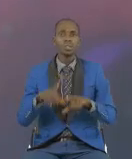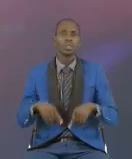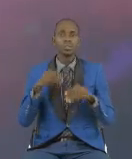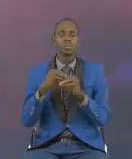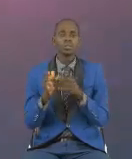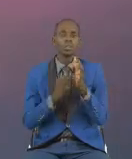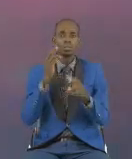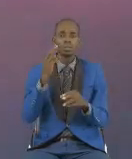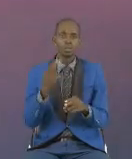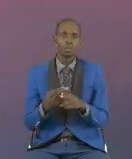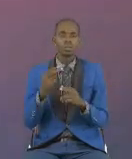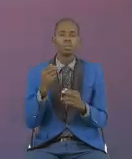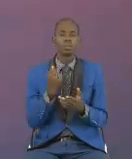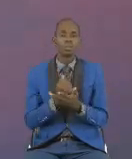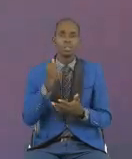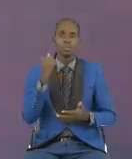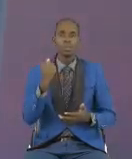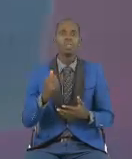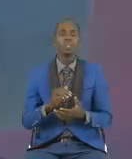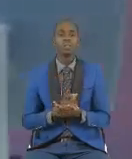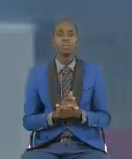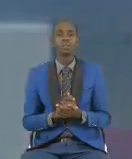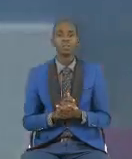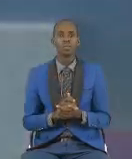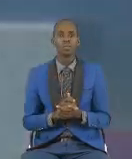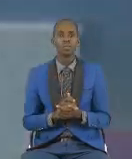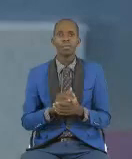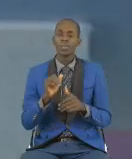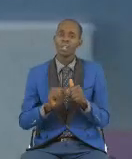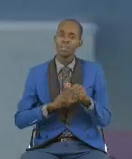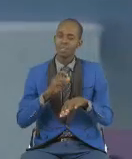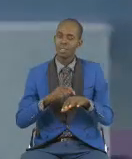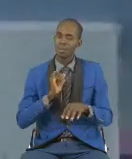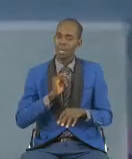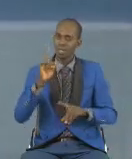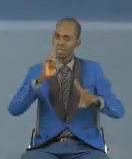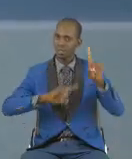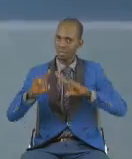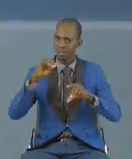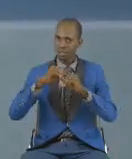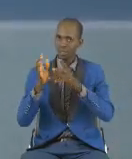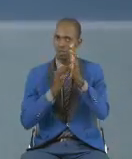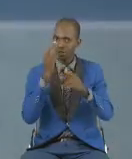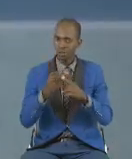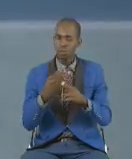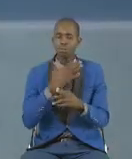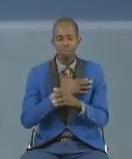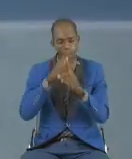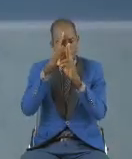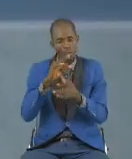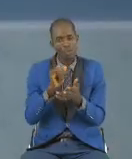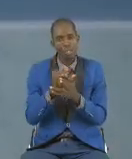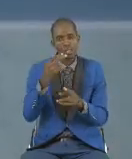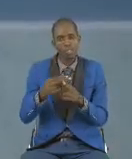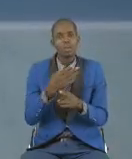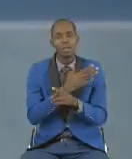ministry, in Jesus' name. Every time I say in Jesus' name, honor that name by saying good,